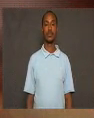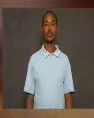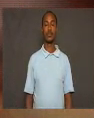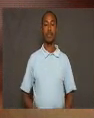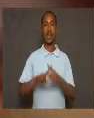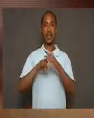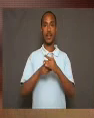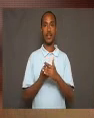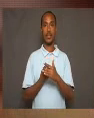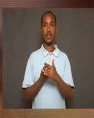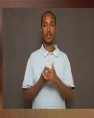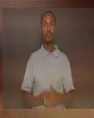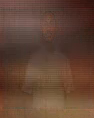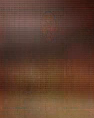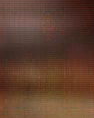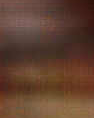Begin.